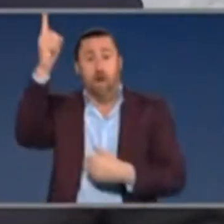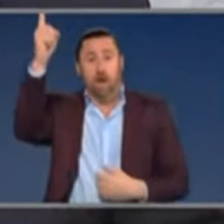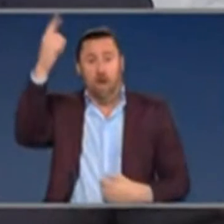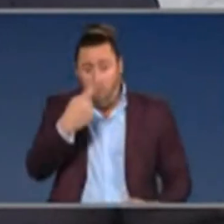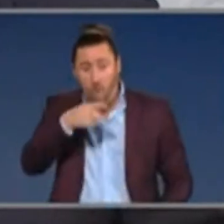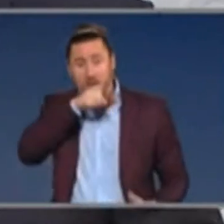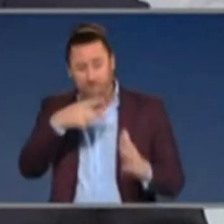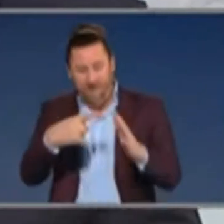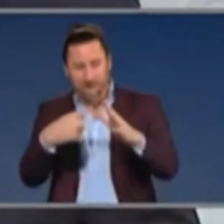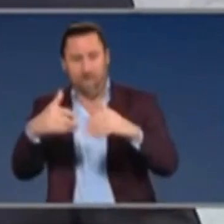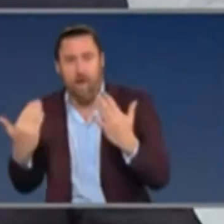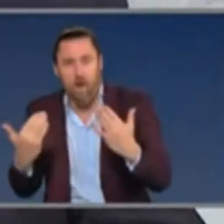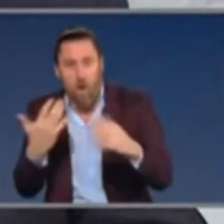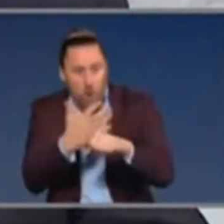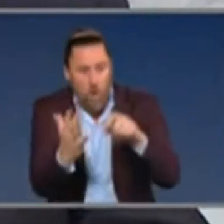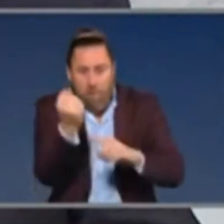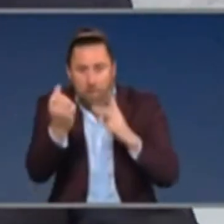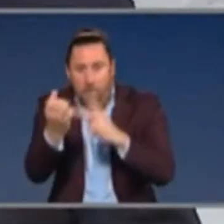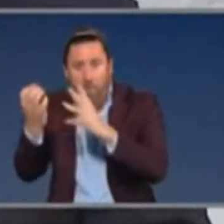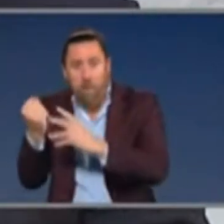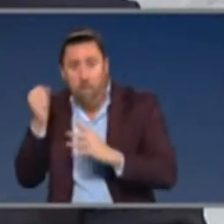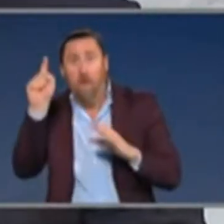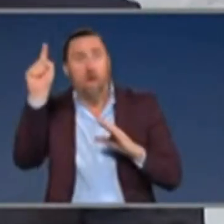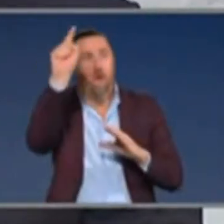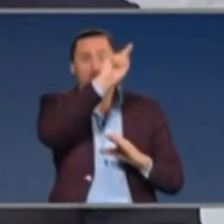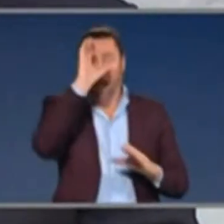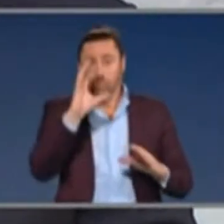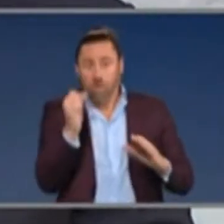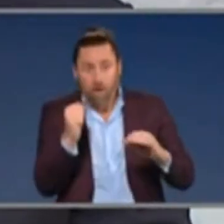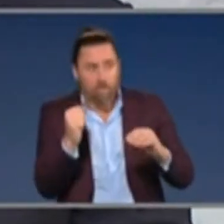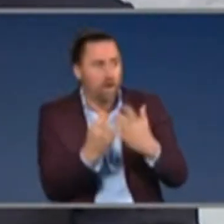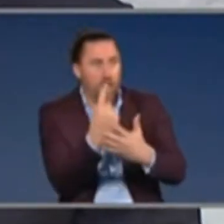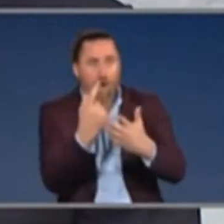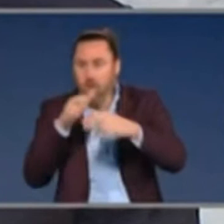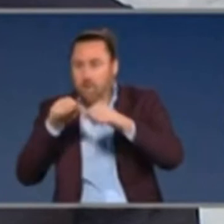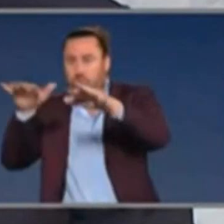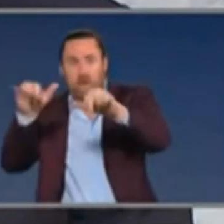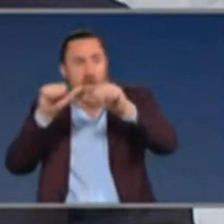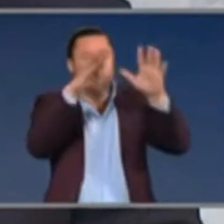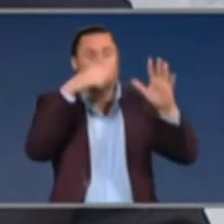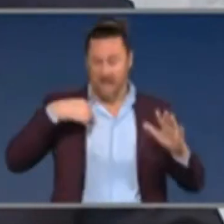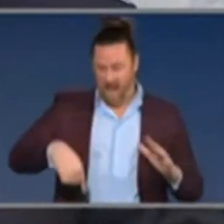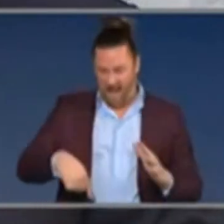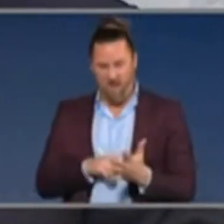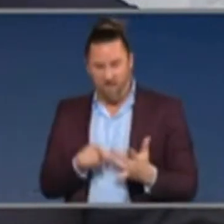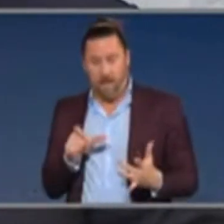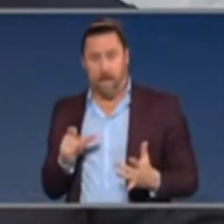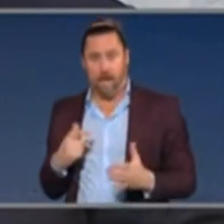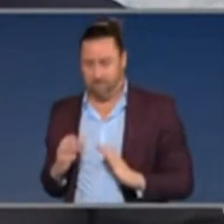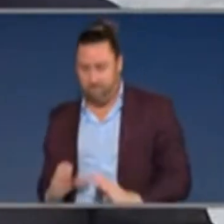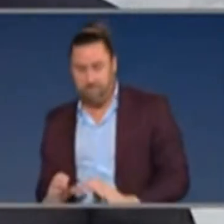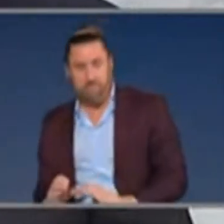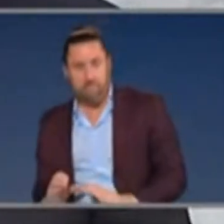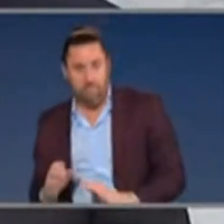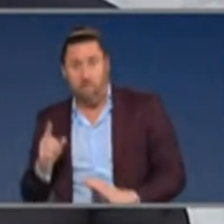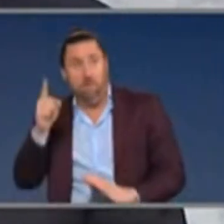doubled to 100 a day. And there are many countries now experiencing further waves. Australia is with this Victorian wave. I've